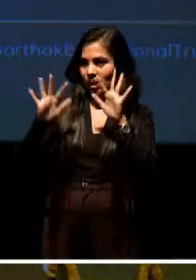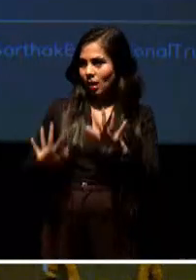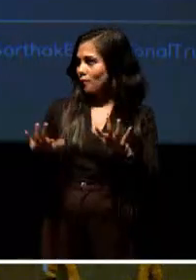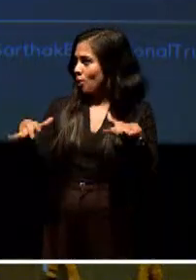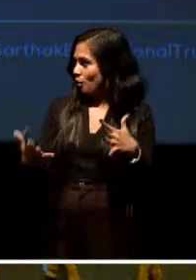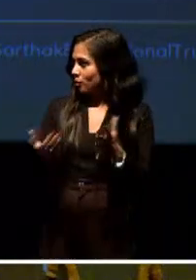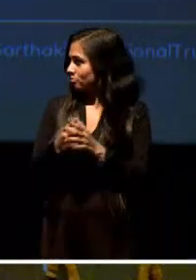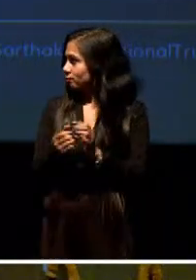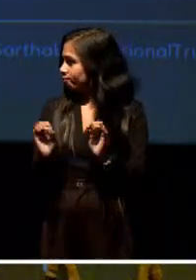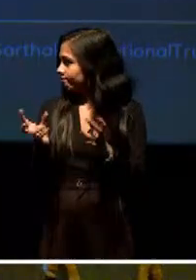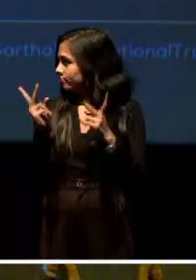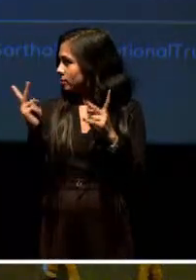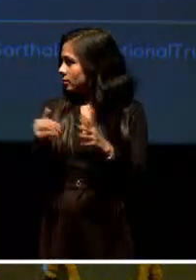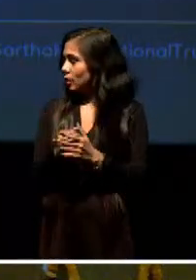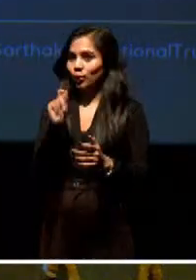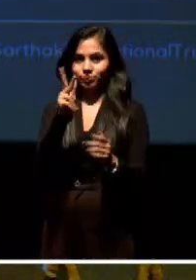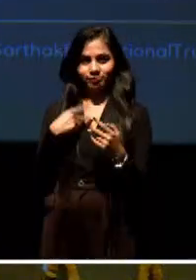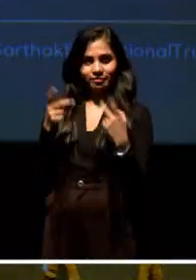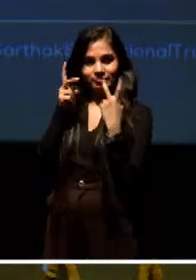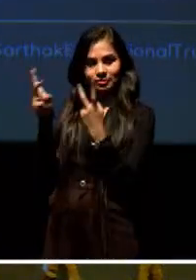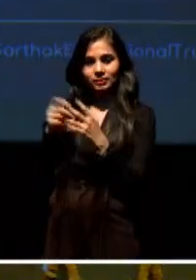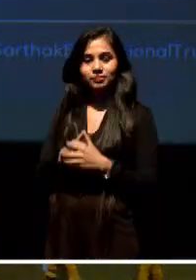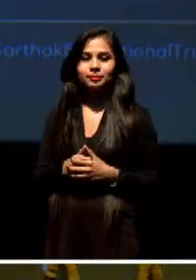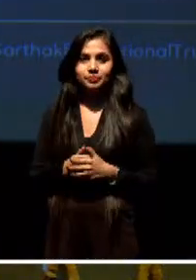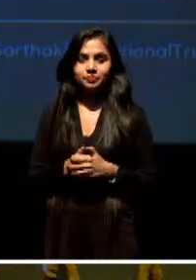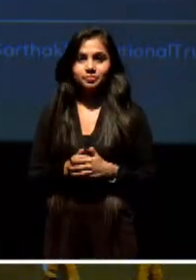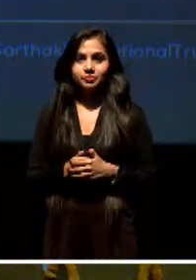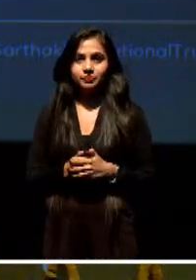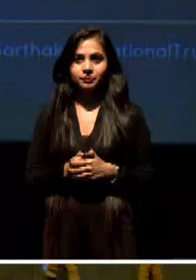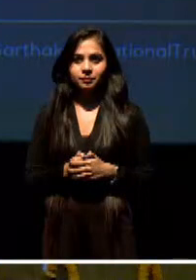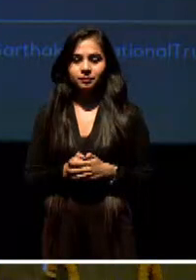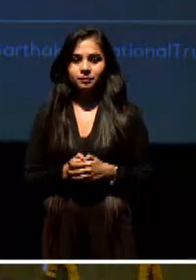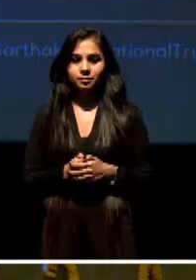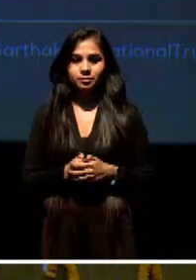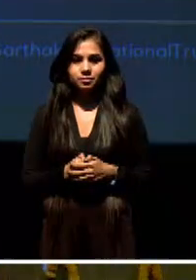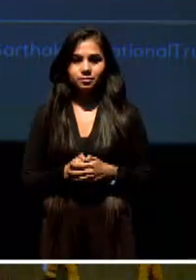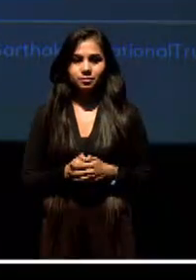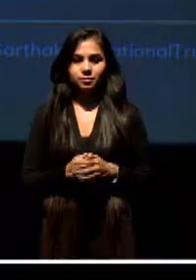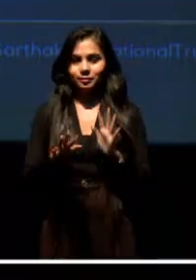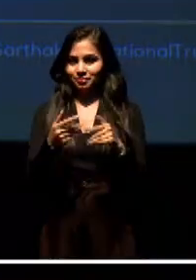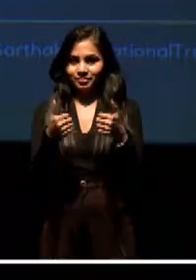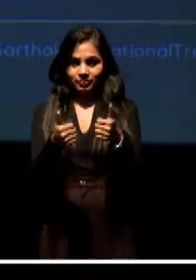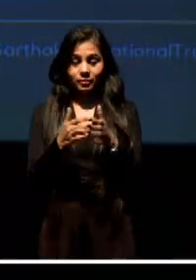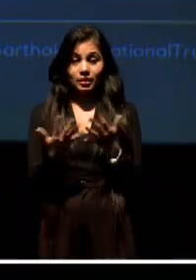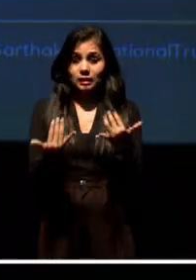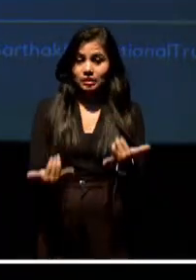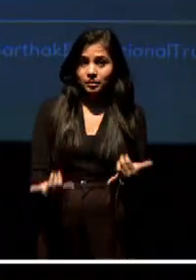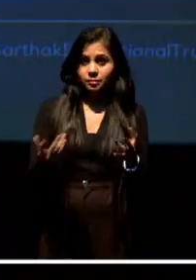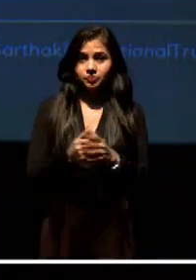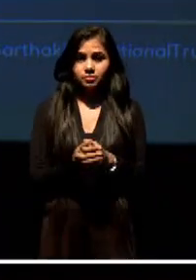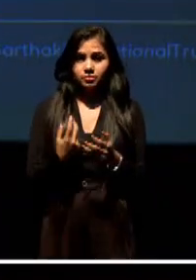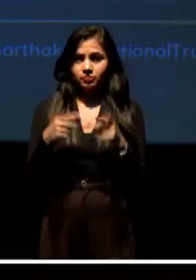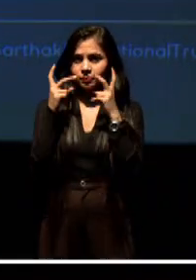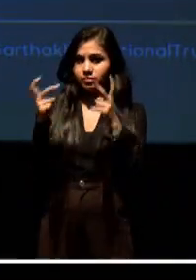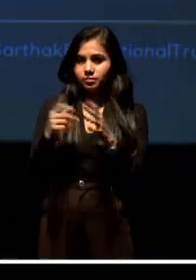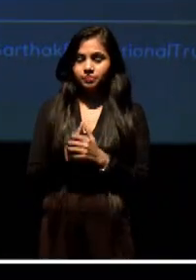not just quickly. Okay. All right. So that's great. Now, see,